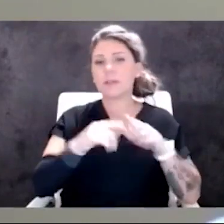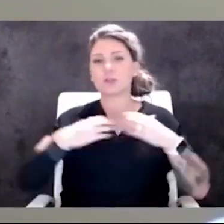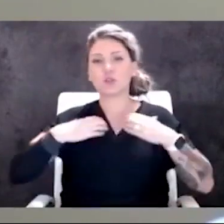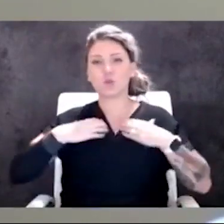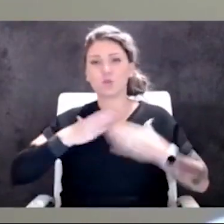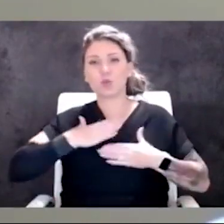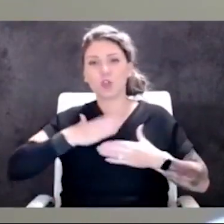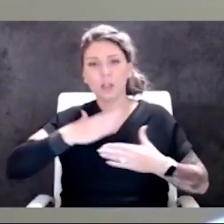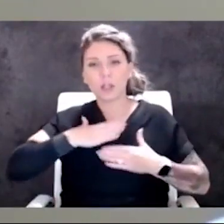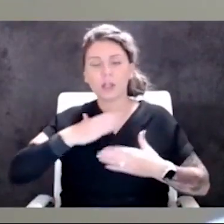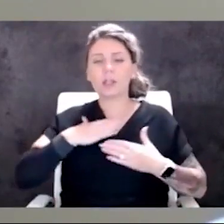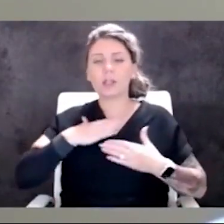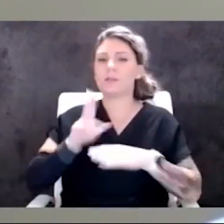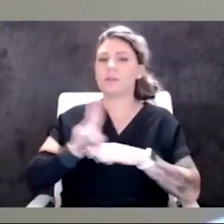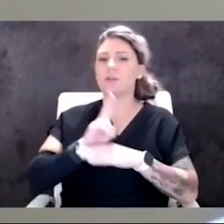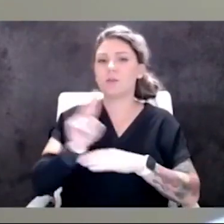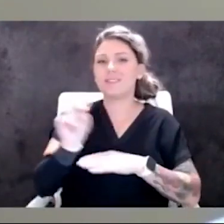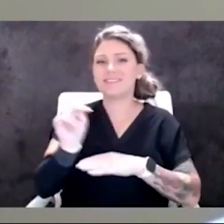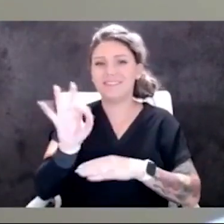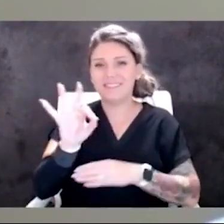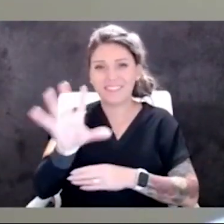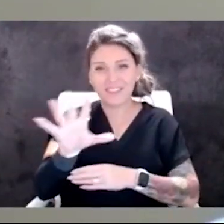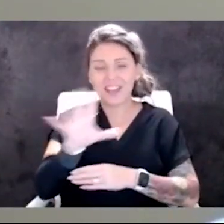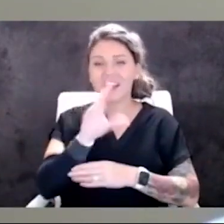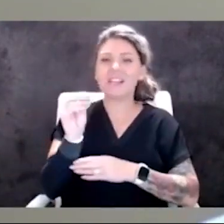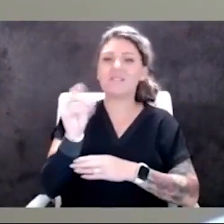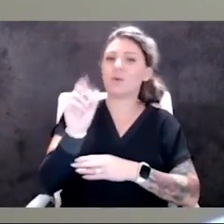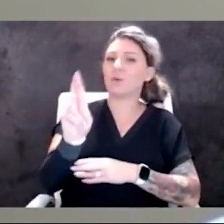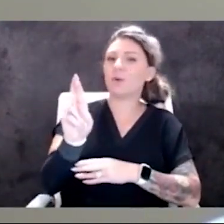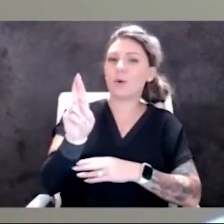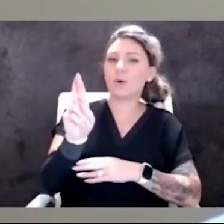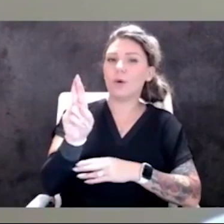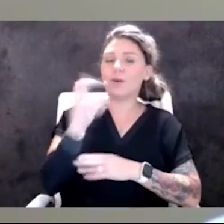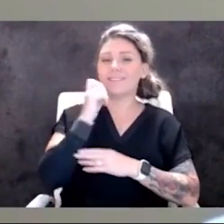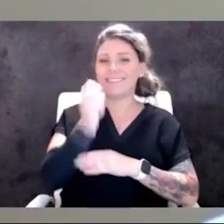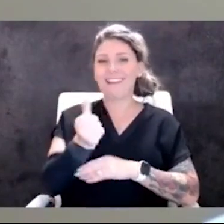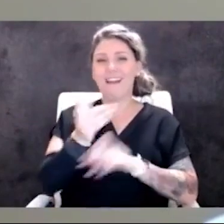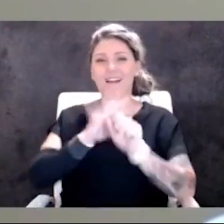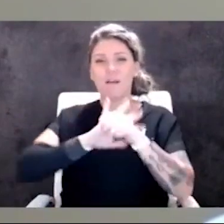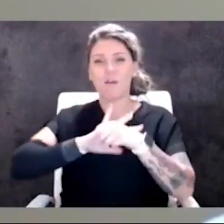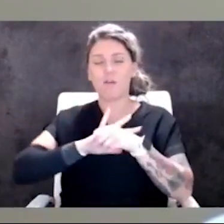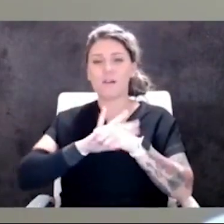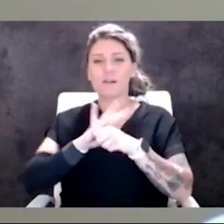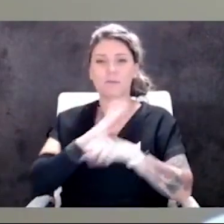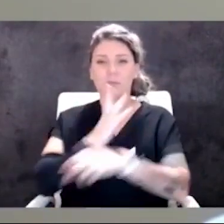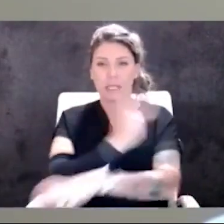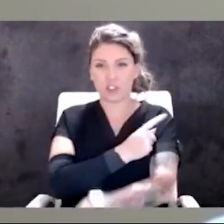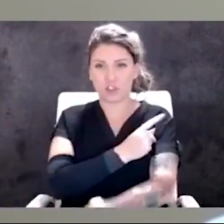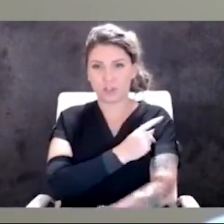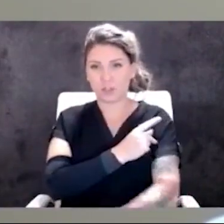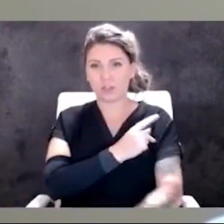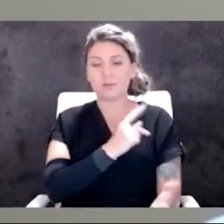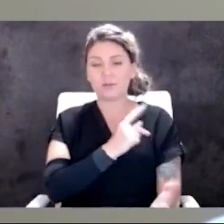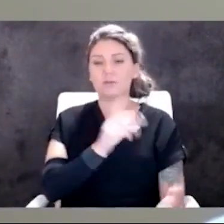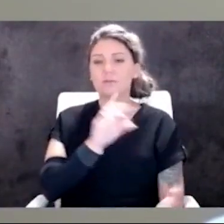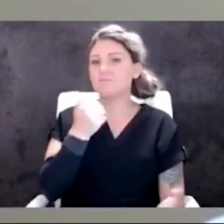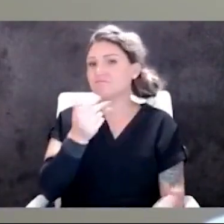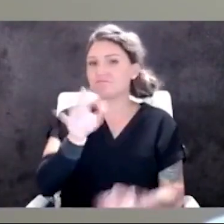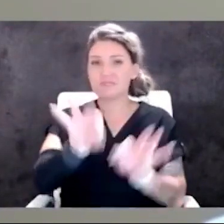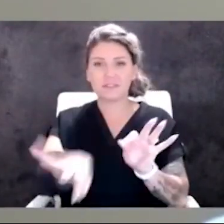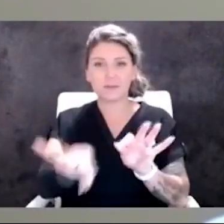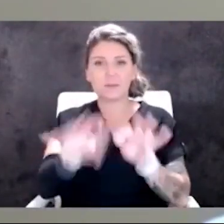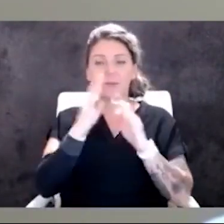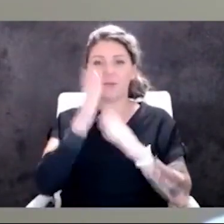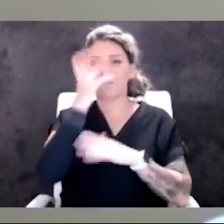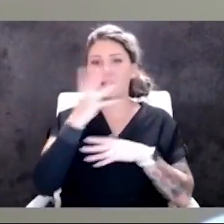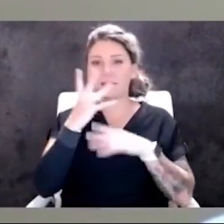use N95s for non-COVID patients. And otherwise simple face masks